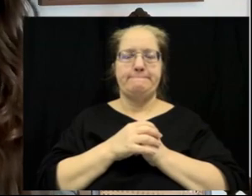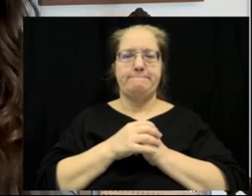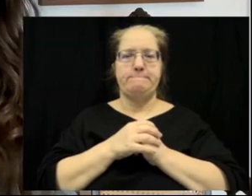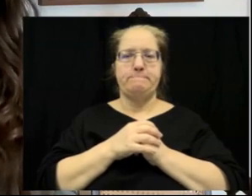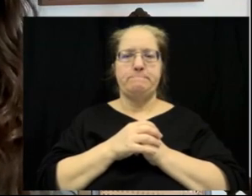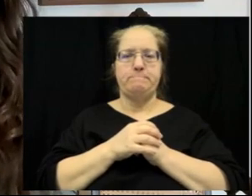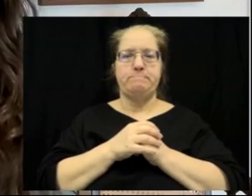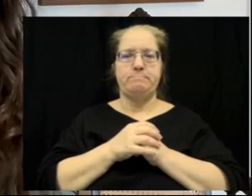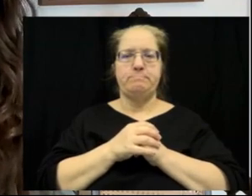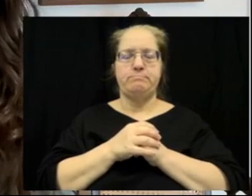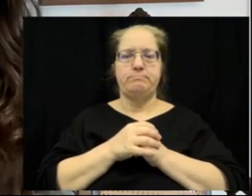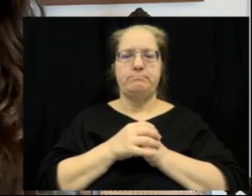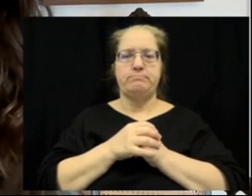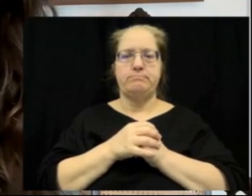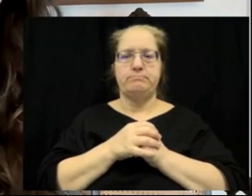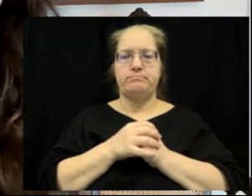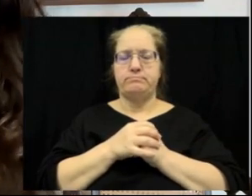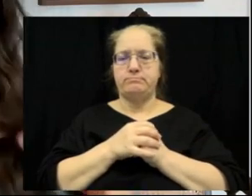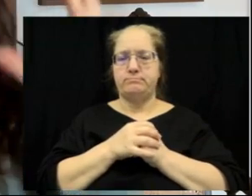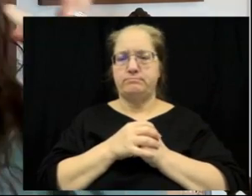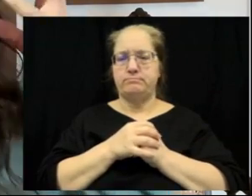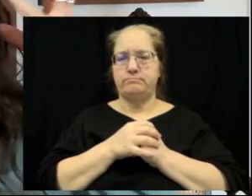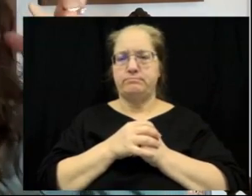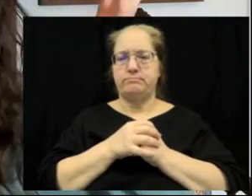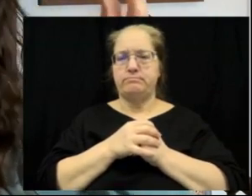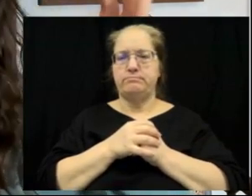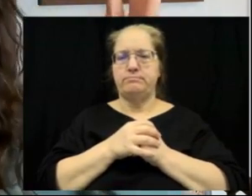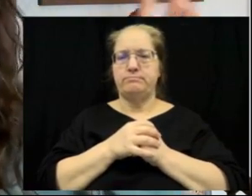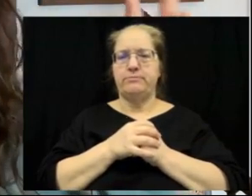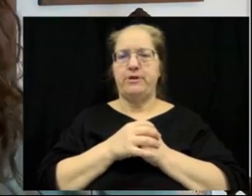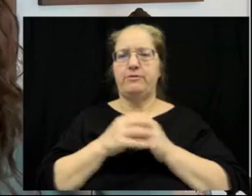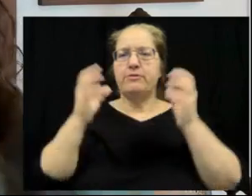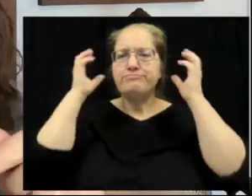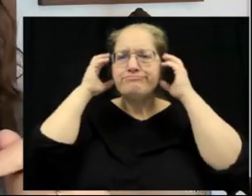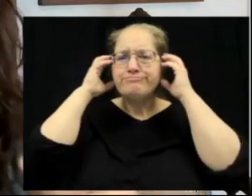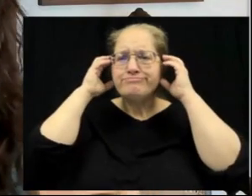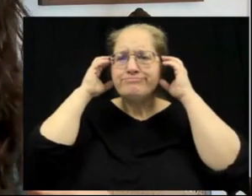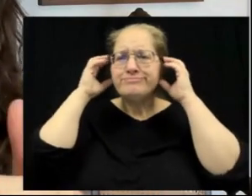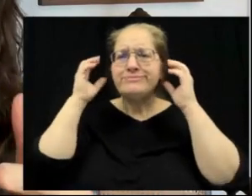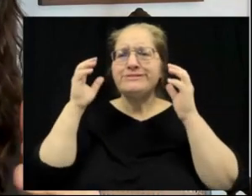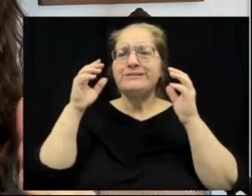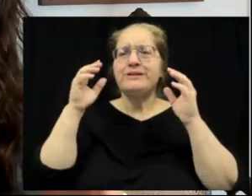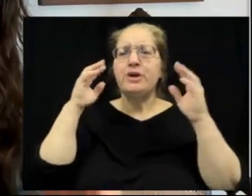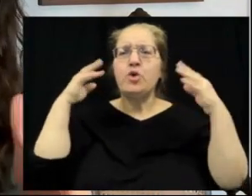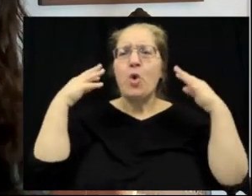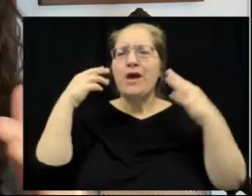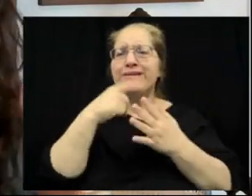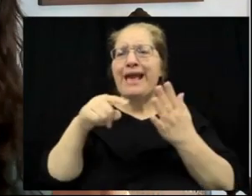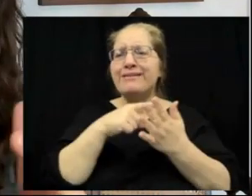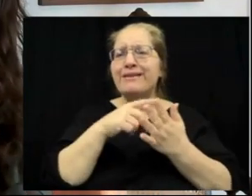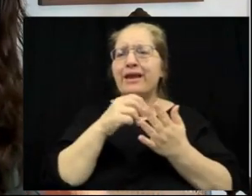Or I'm thinking too, Shreya, a distract, if earbuds or something to cancel out the noise is there like a